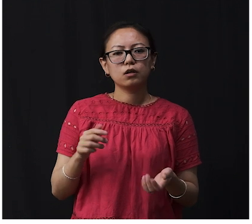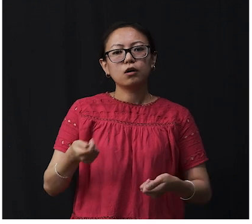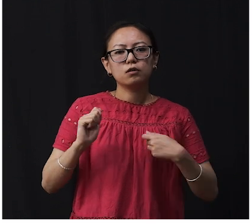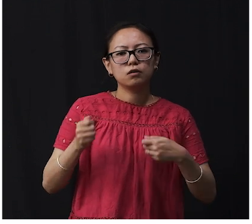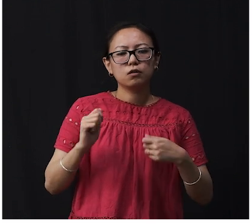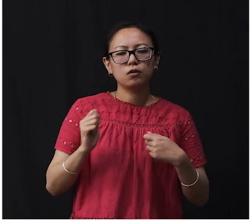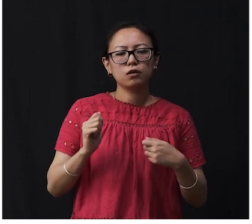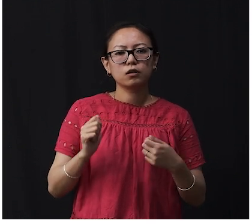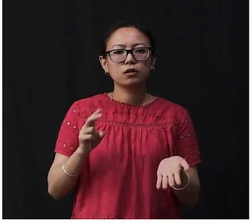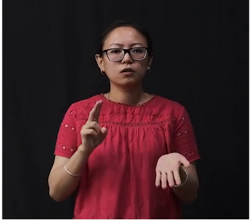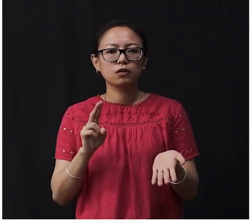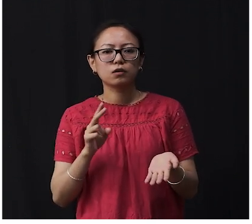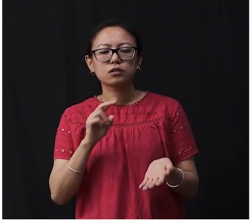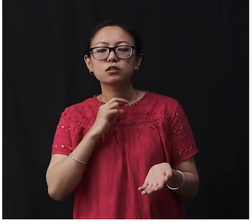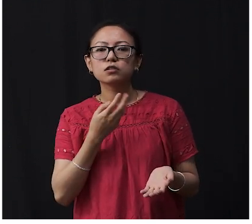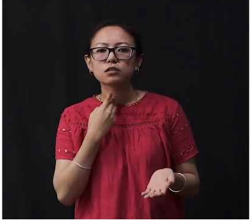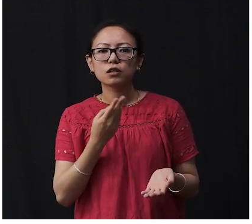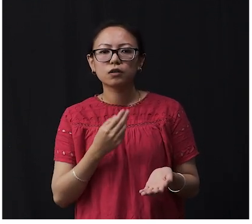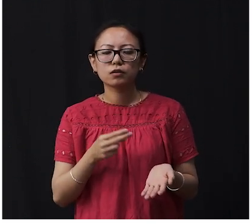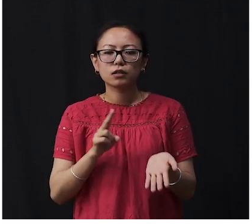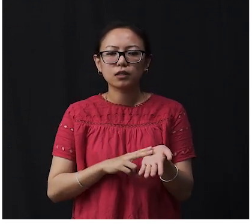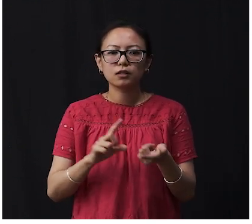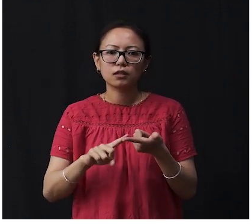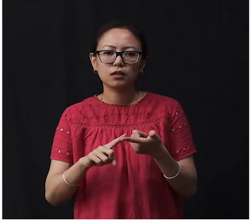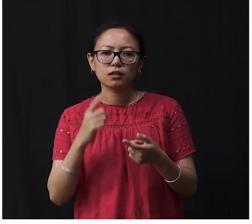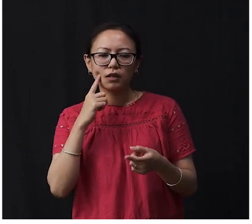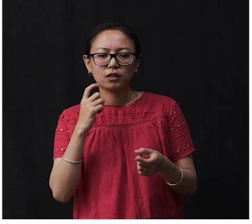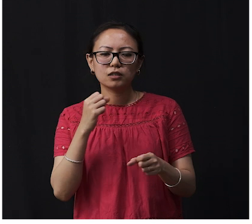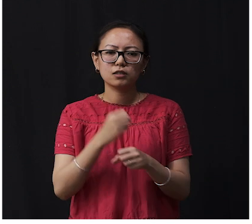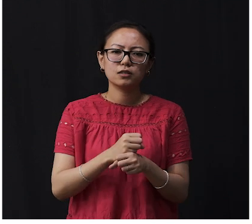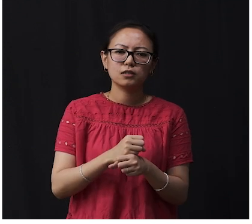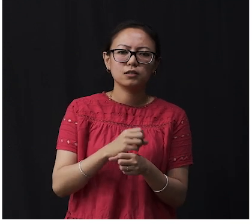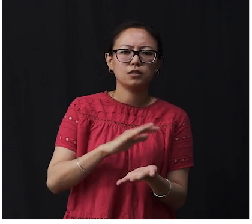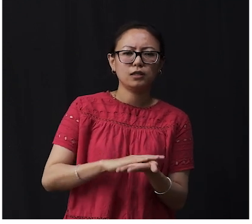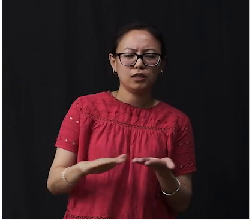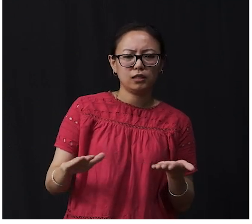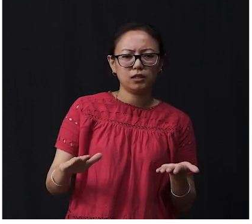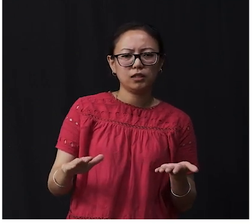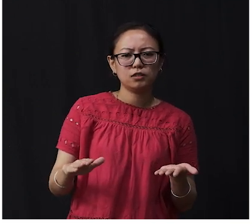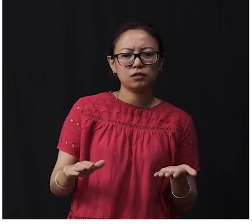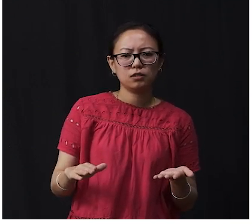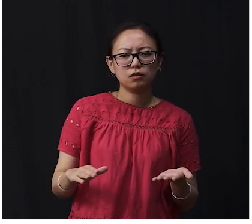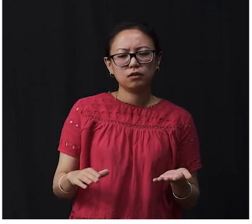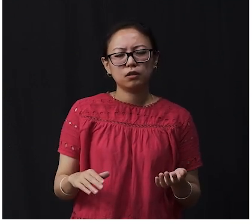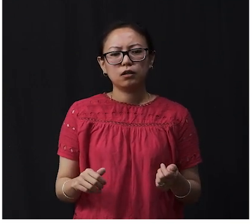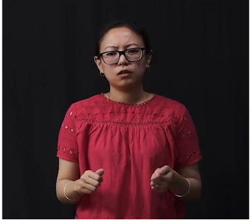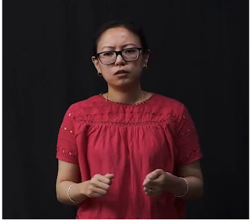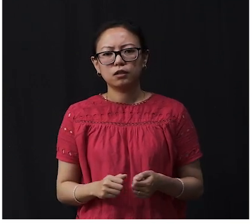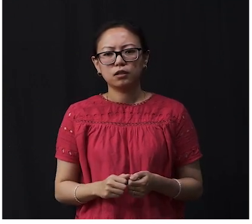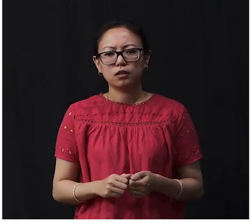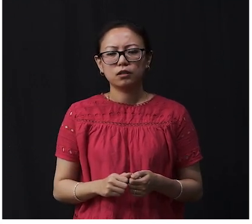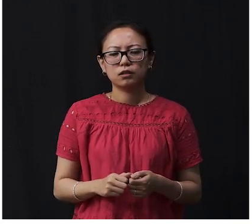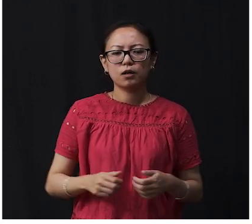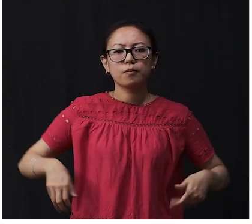horse sound, neigh. Just like that, we have learned many sounds of the animals, right? And we have also learned